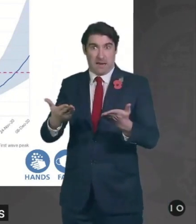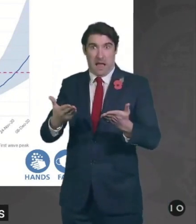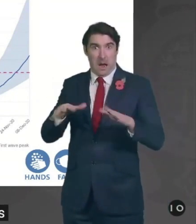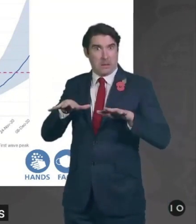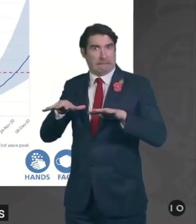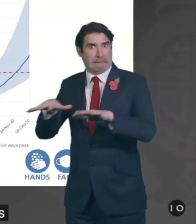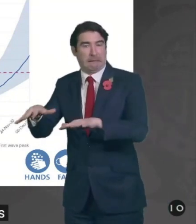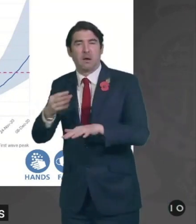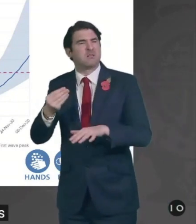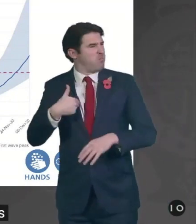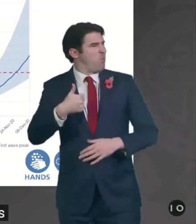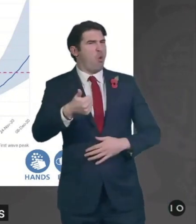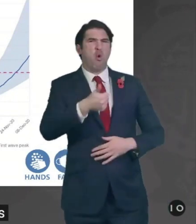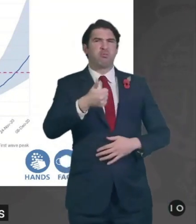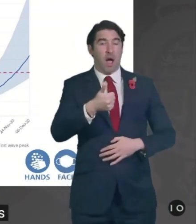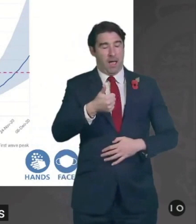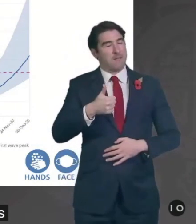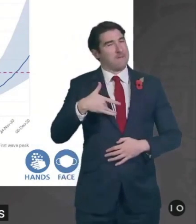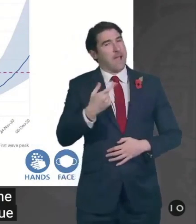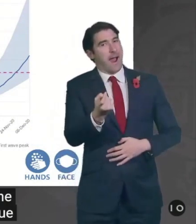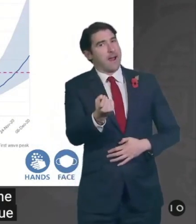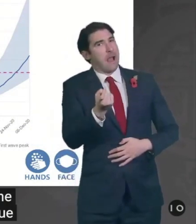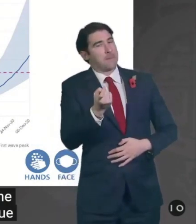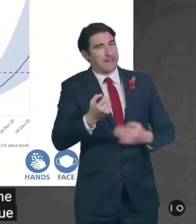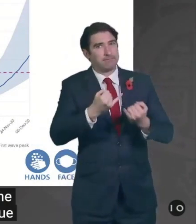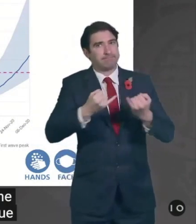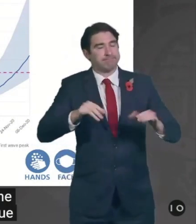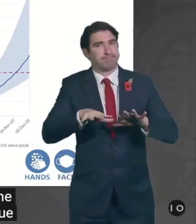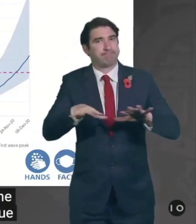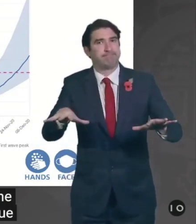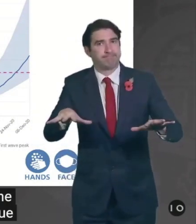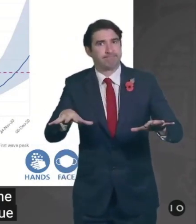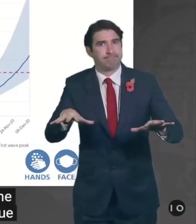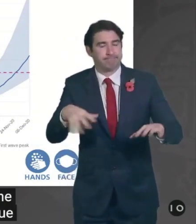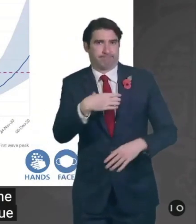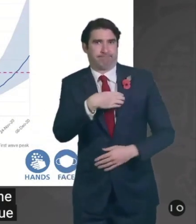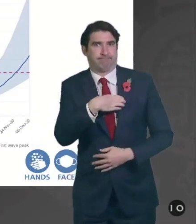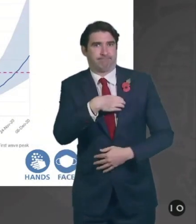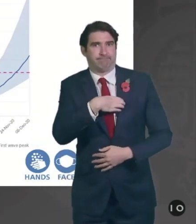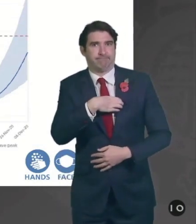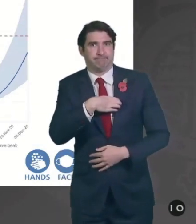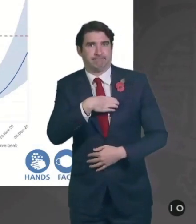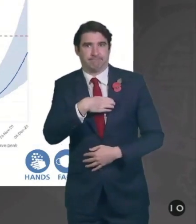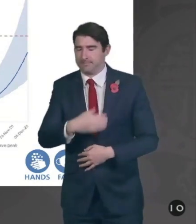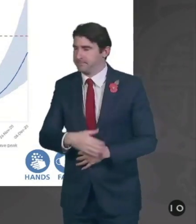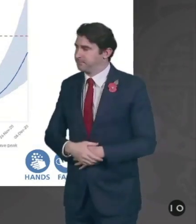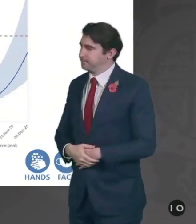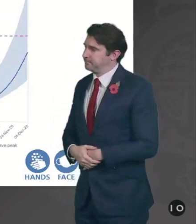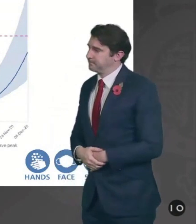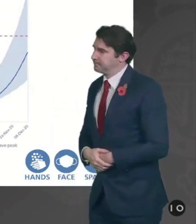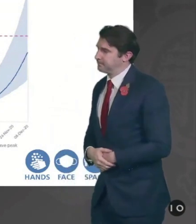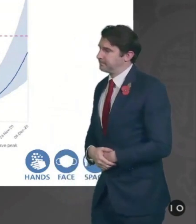hospital admissions over the next 6 weeks, with the uncertainties in the shaded blue area. Next slide,